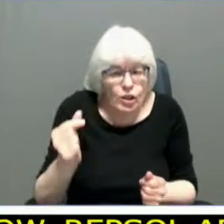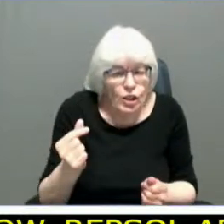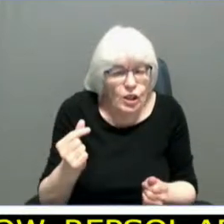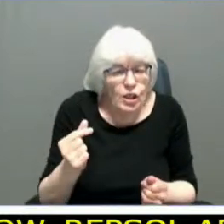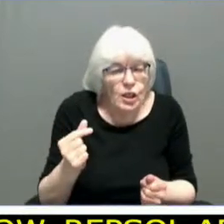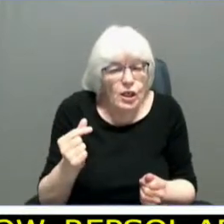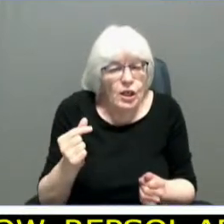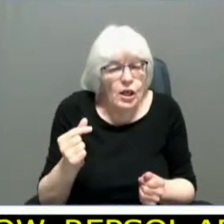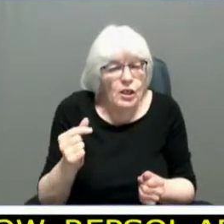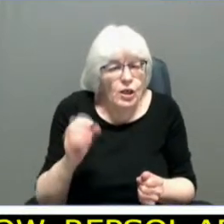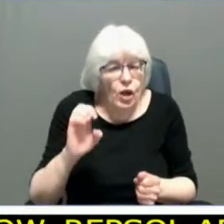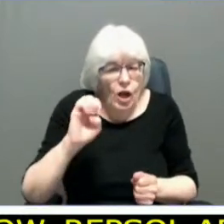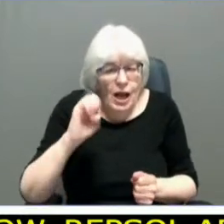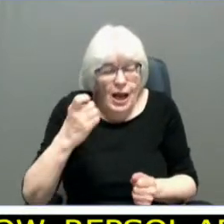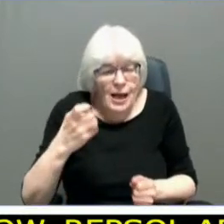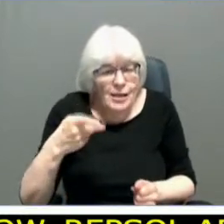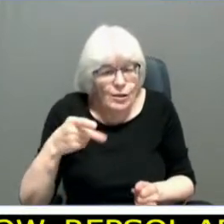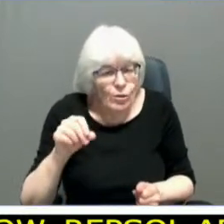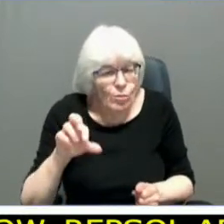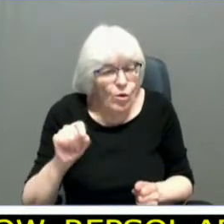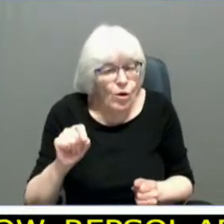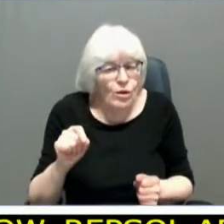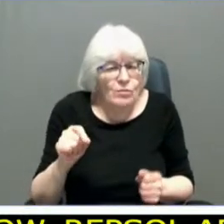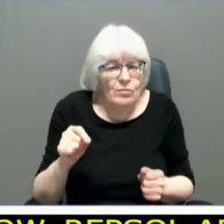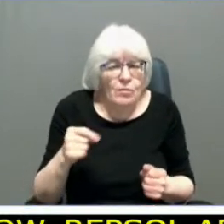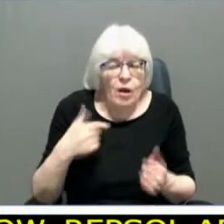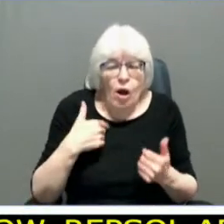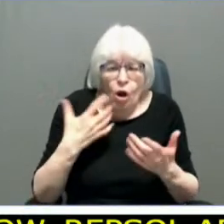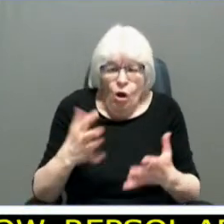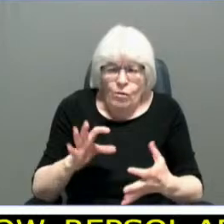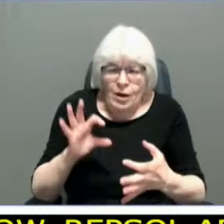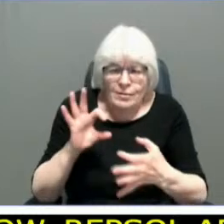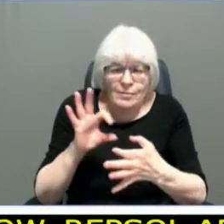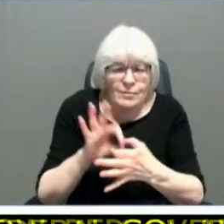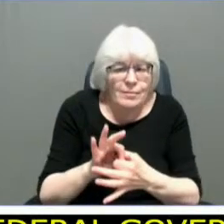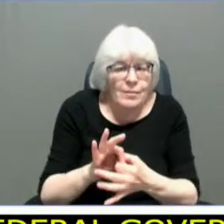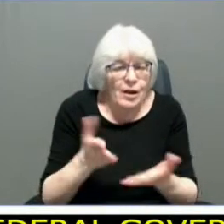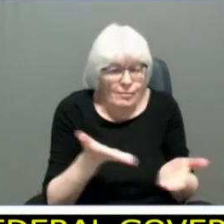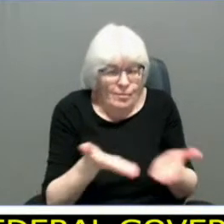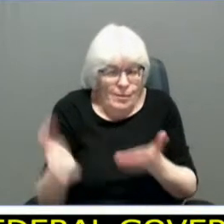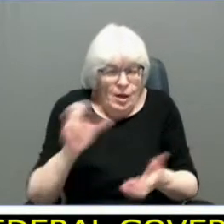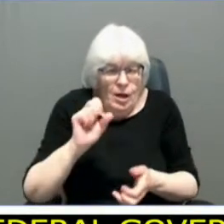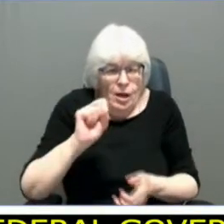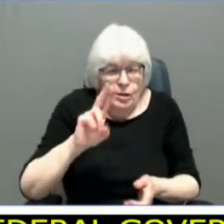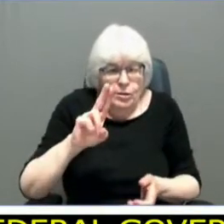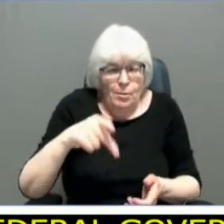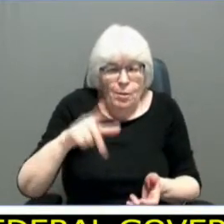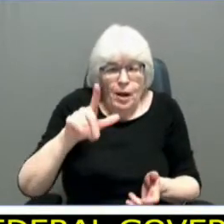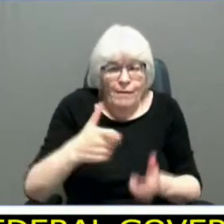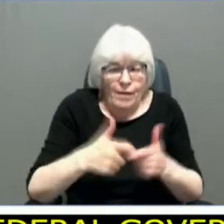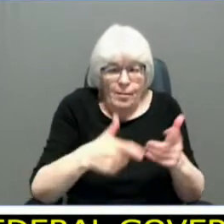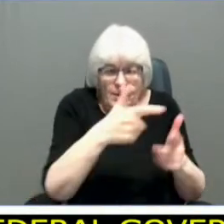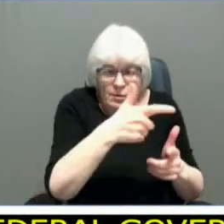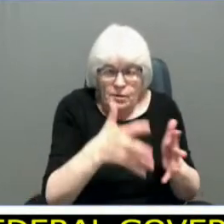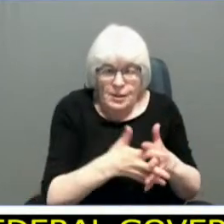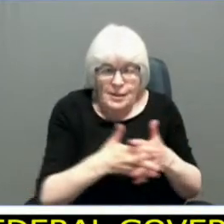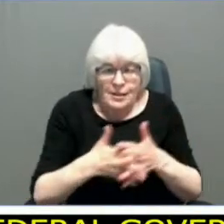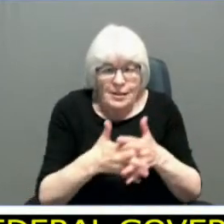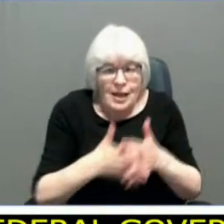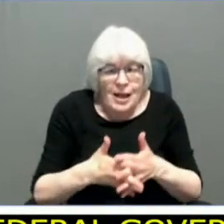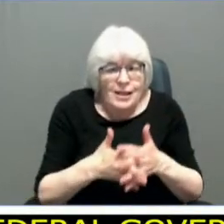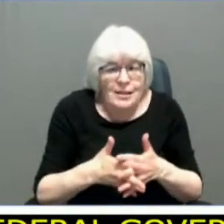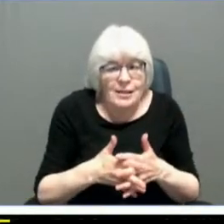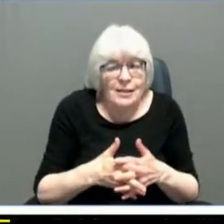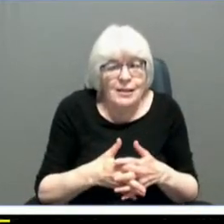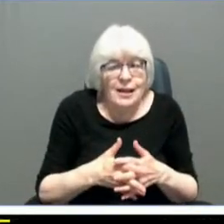We already connected with supply from the US, but it wouldn't necessarily be an adequate supply for the size the plant needs to be. So I've had